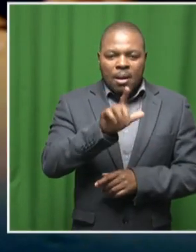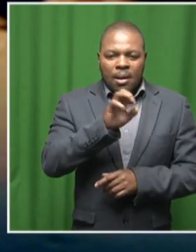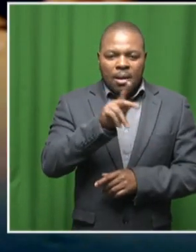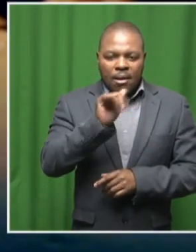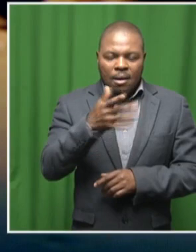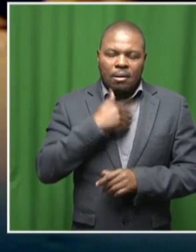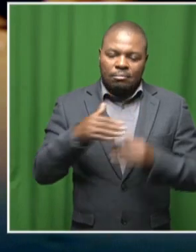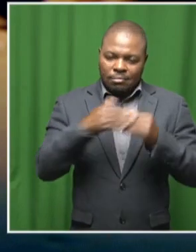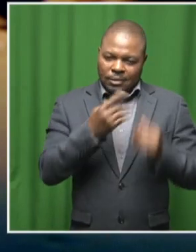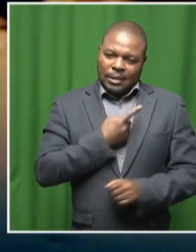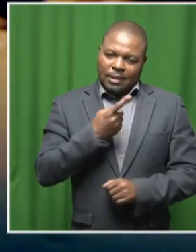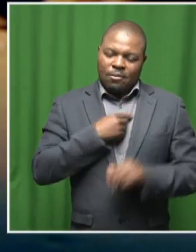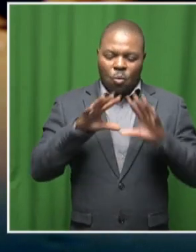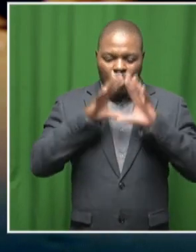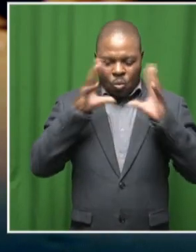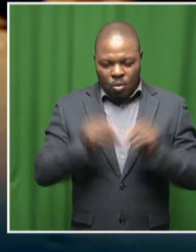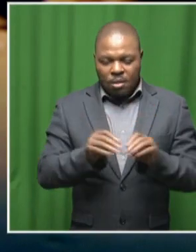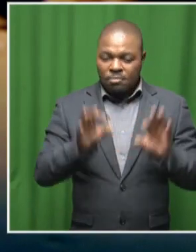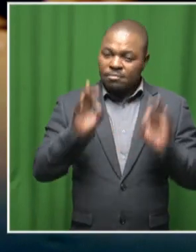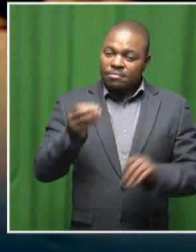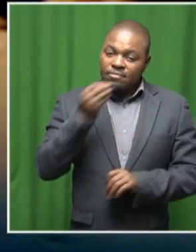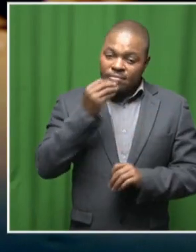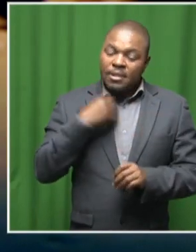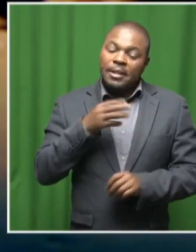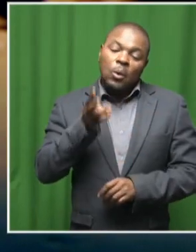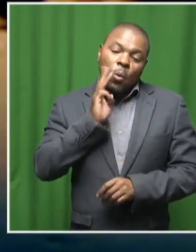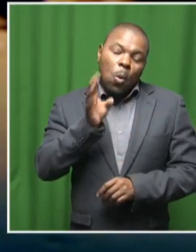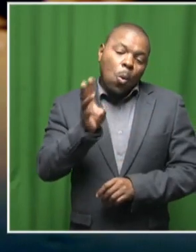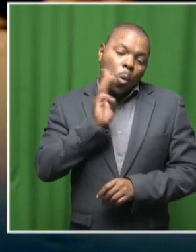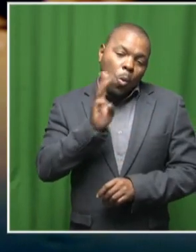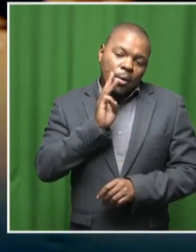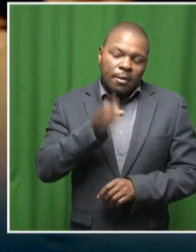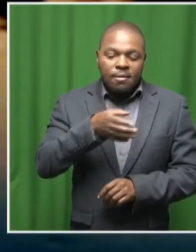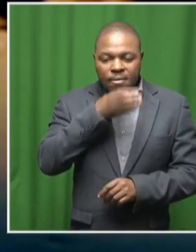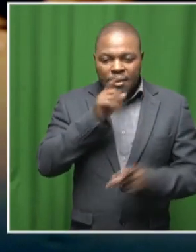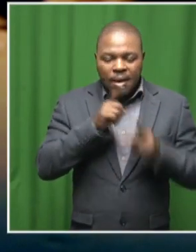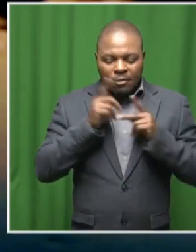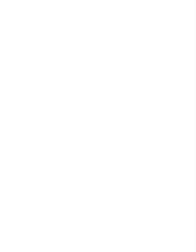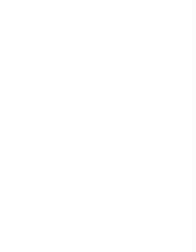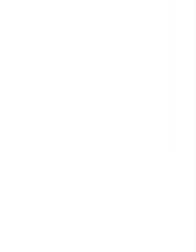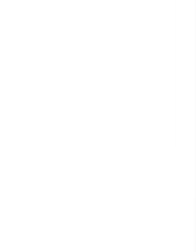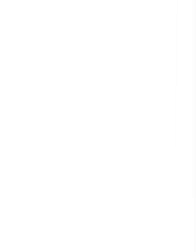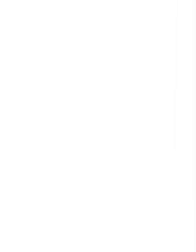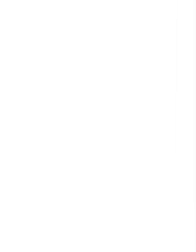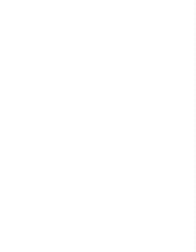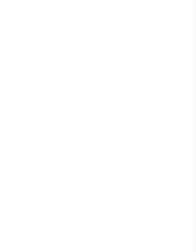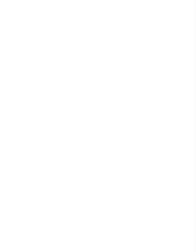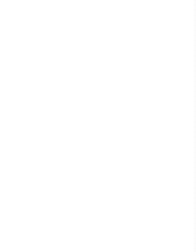overall well-being and proper nutrition, hydration, and of course, physical exercise.